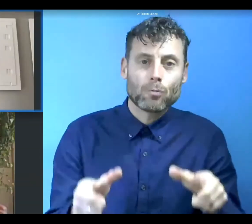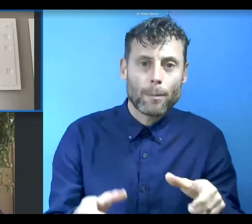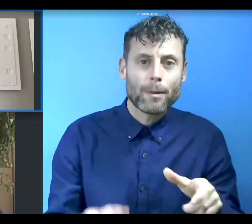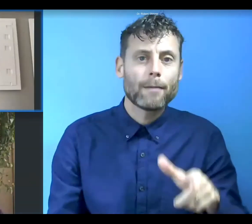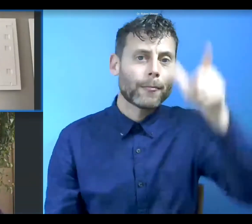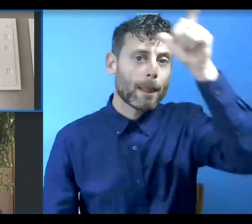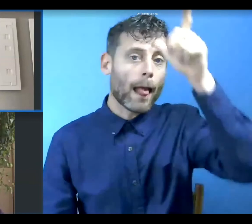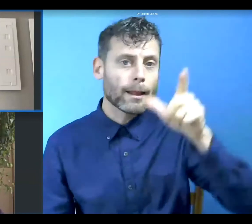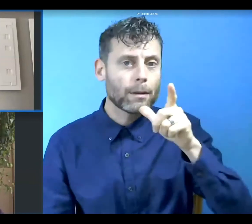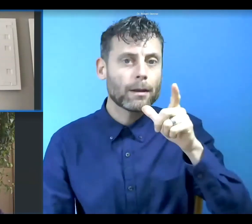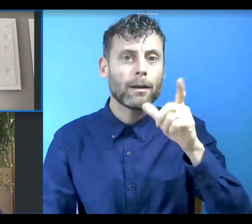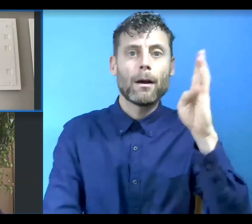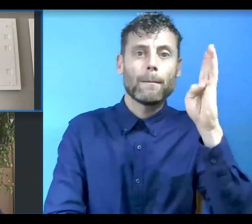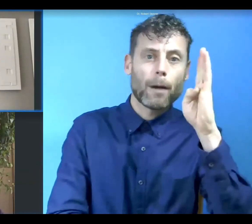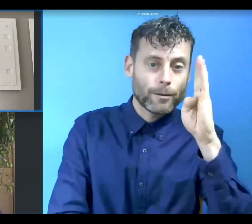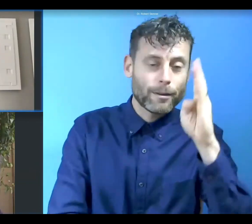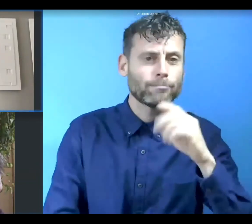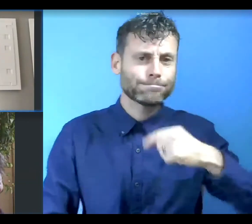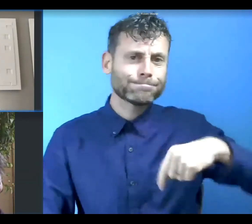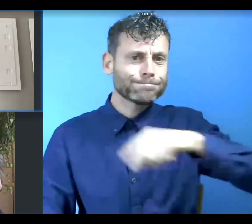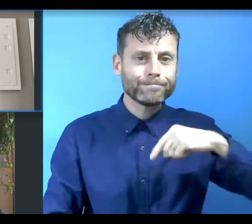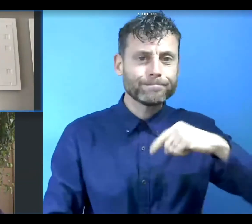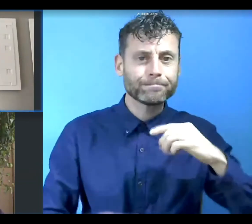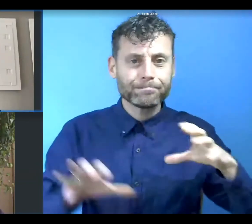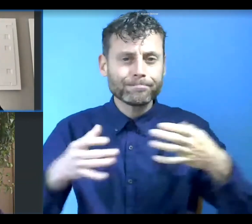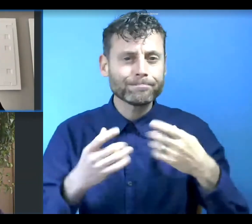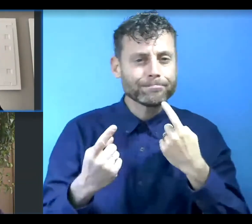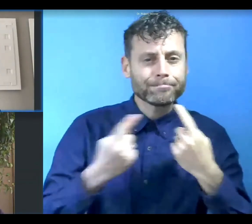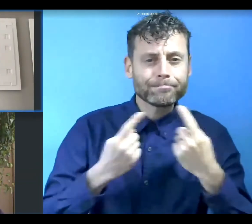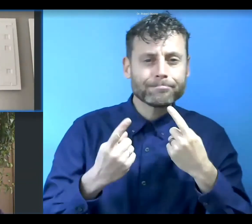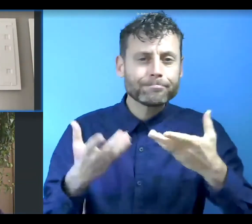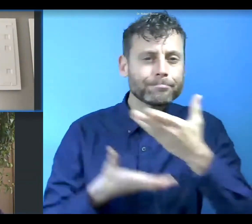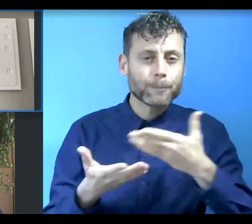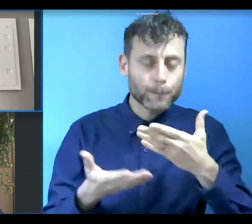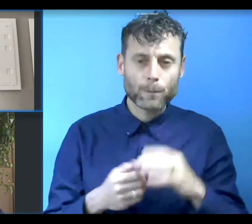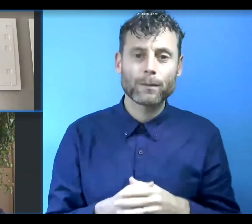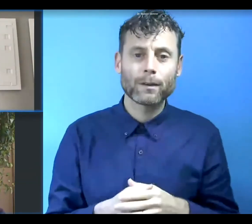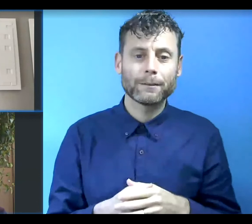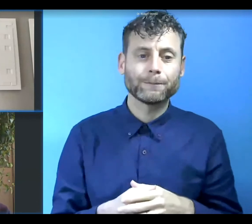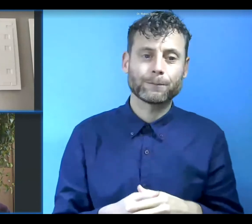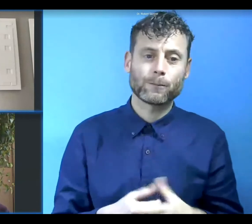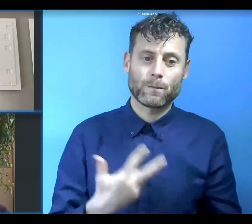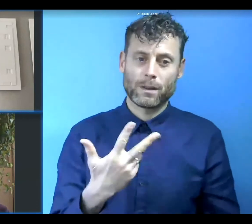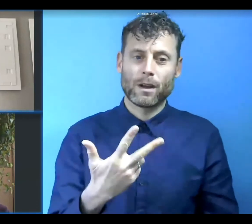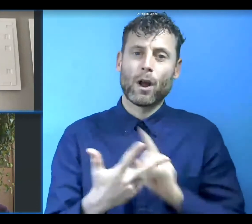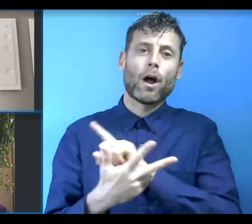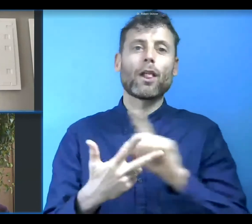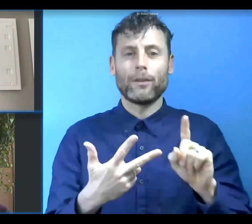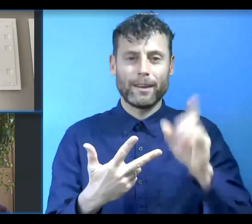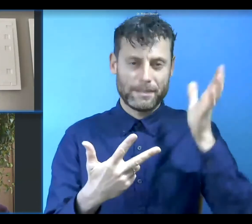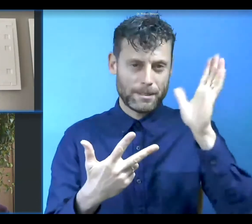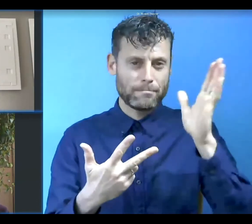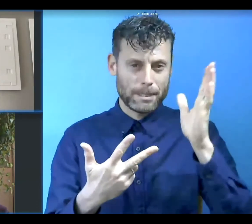will discuss live with our invited speakers from the three cities.